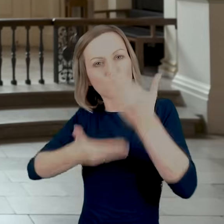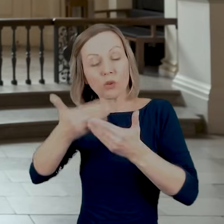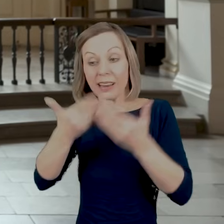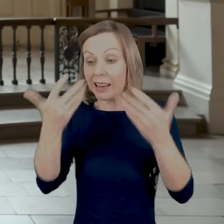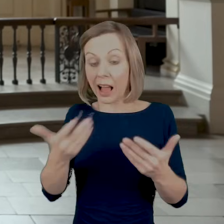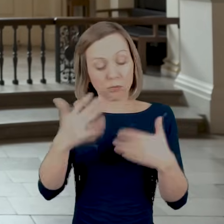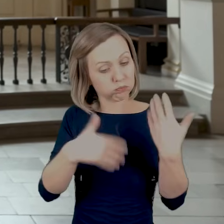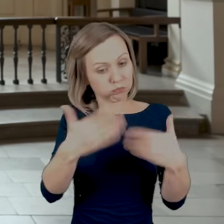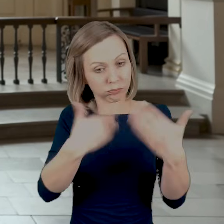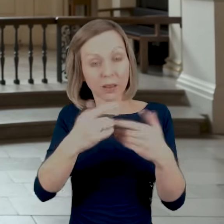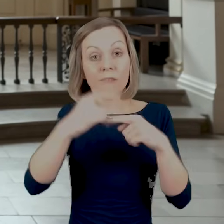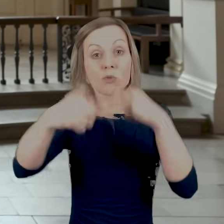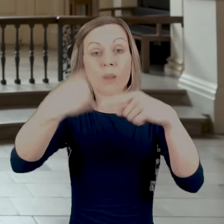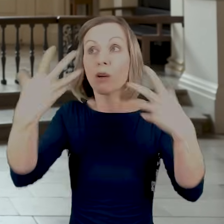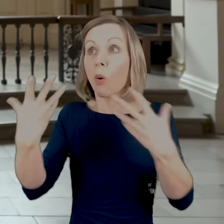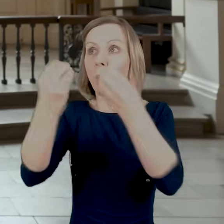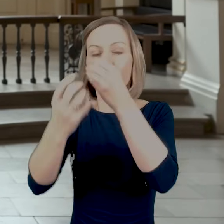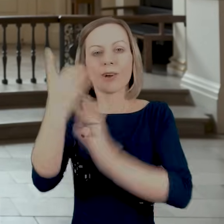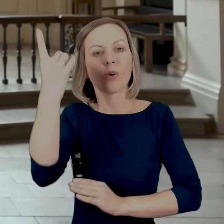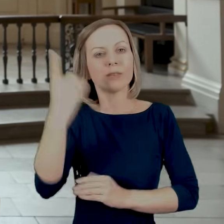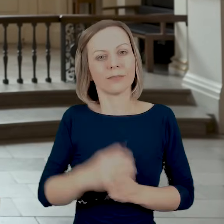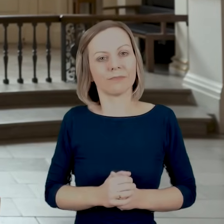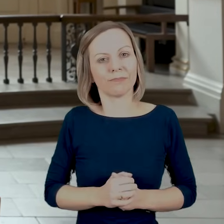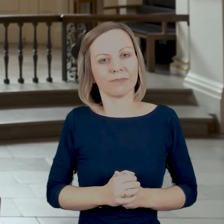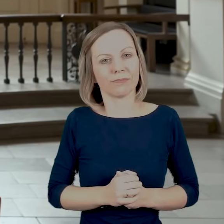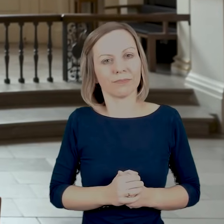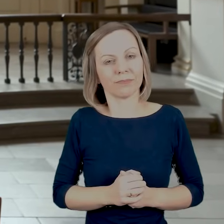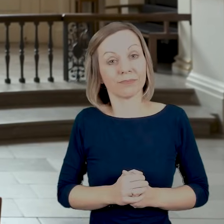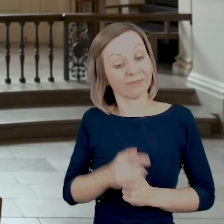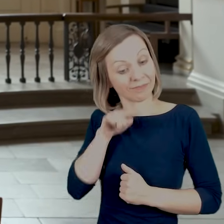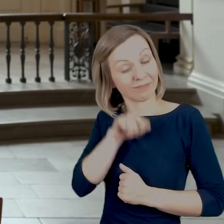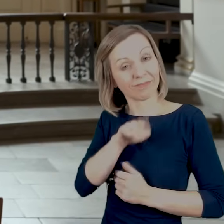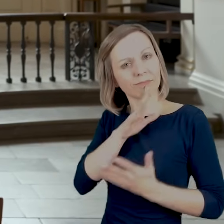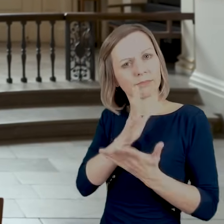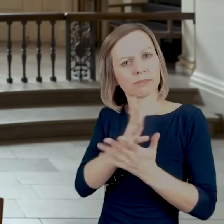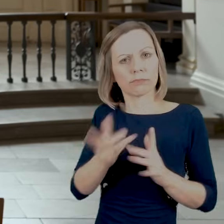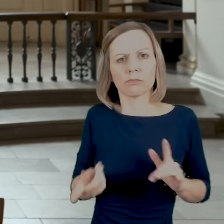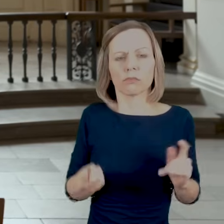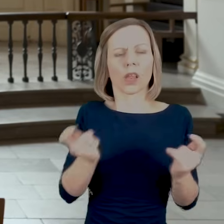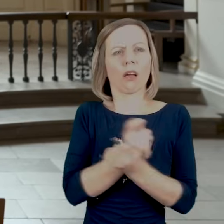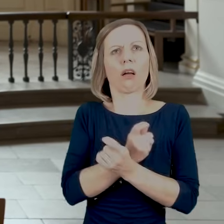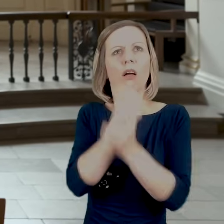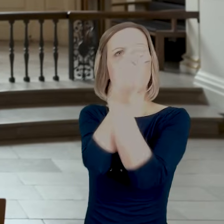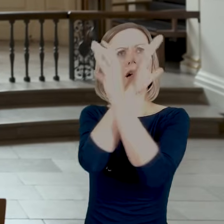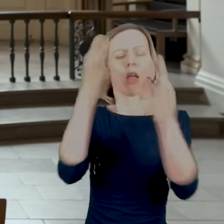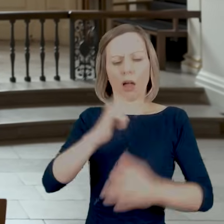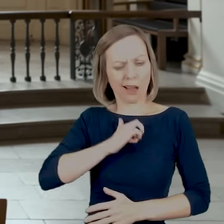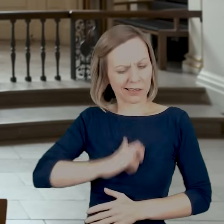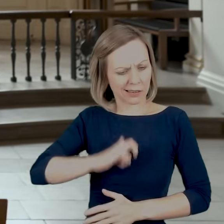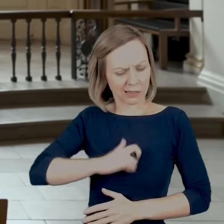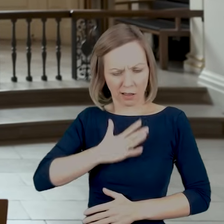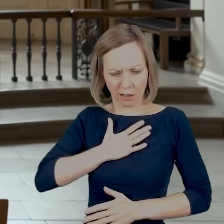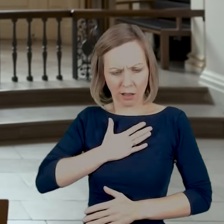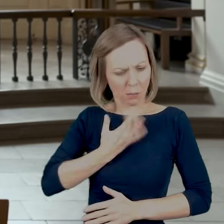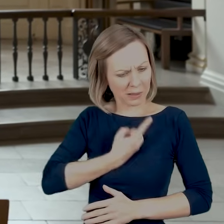simultaneously taking place now in the mundane and the limited, and forever in the full companionship of God.